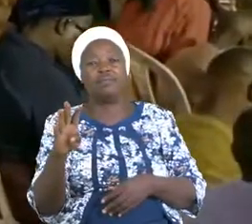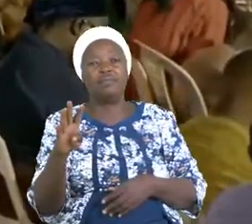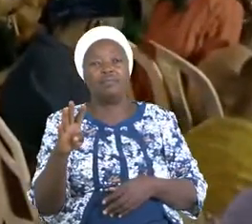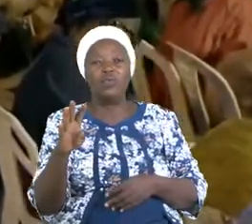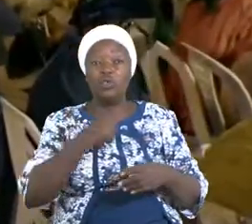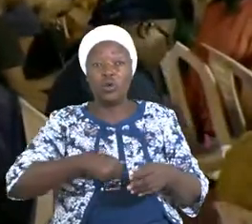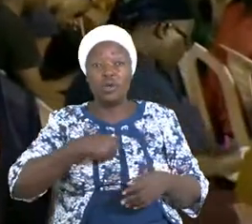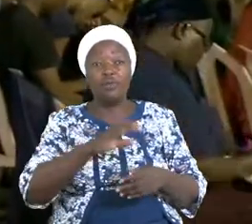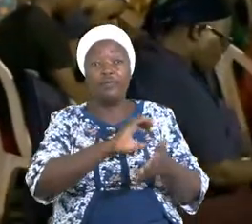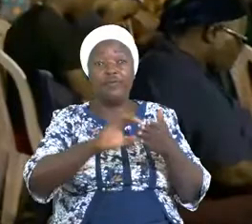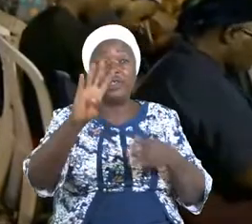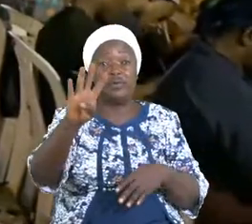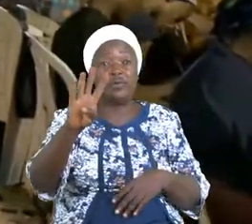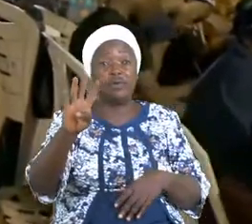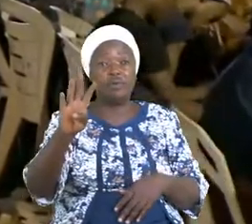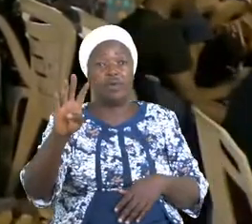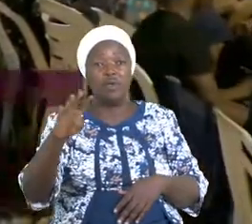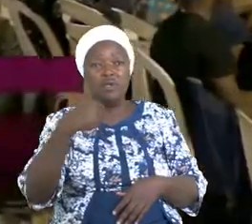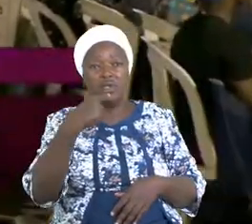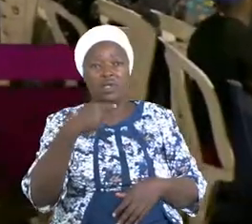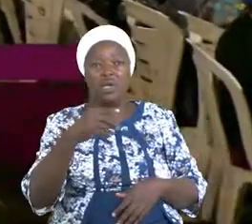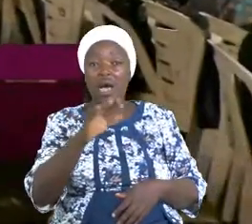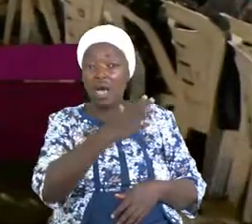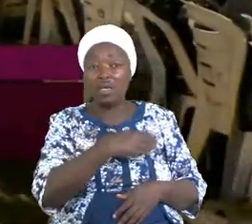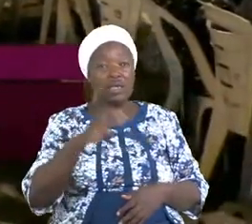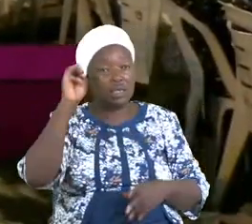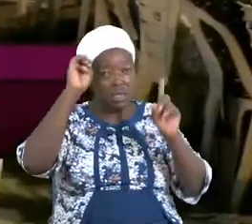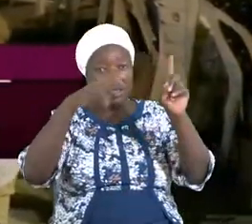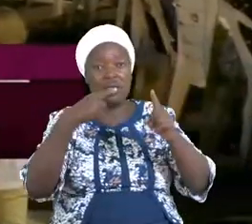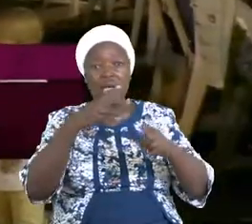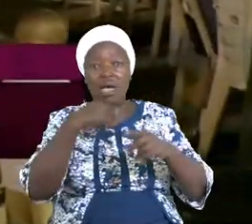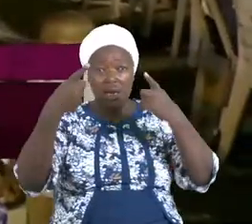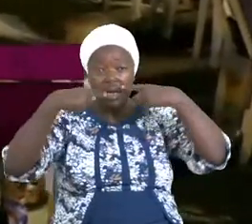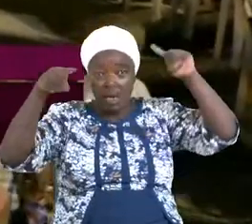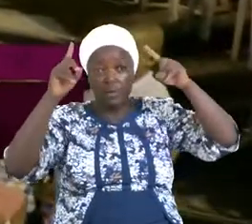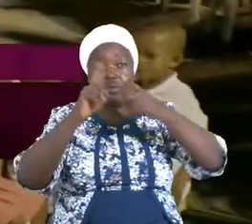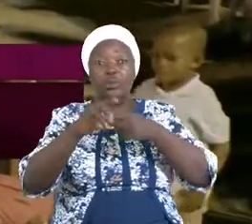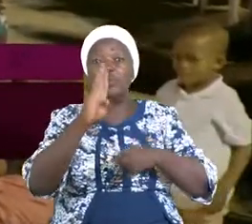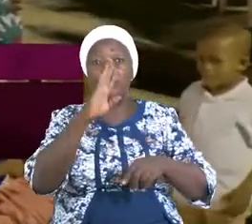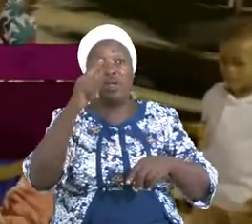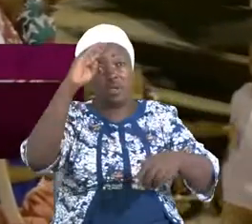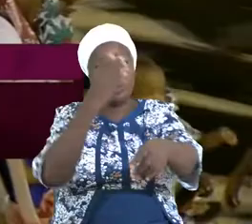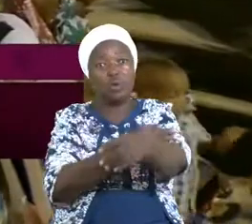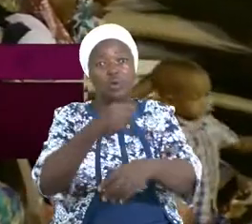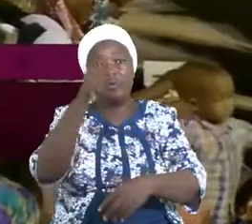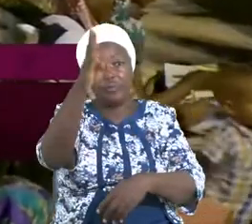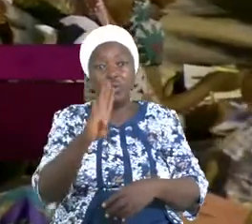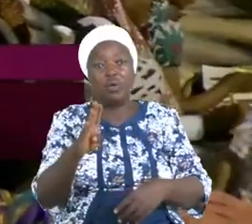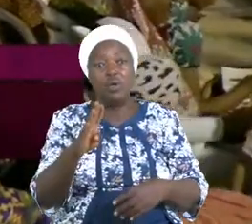it says, and declared to be the Son of God with